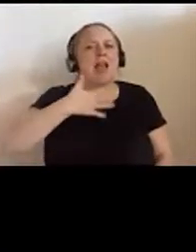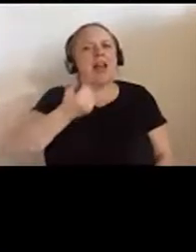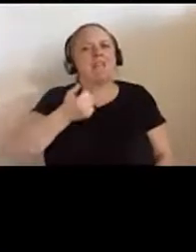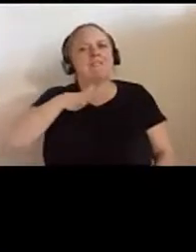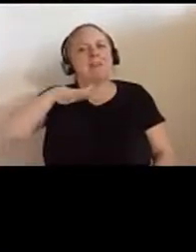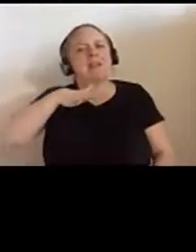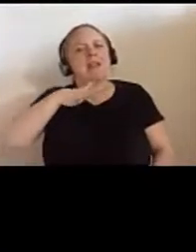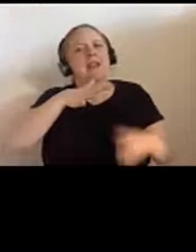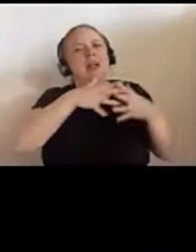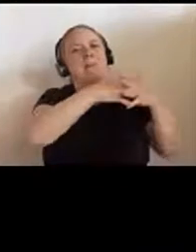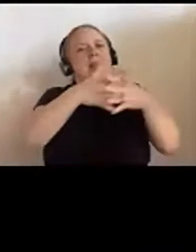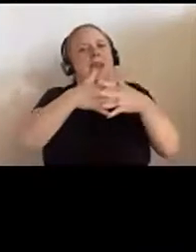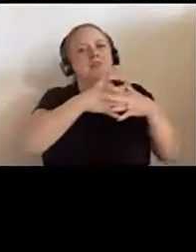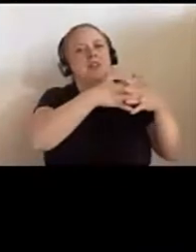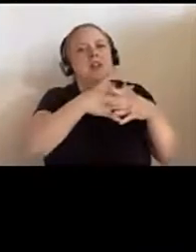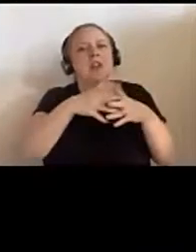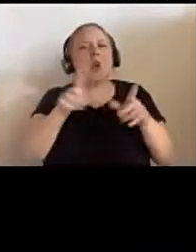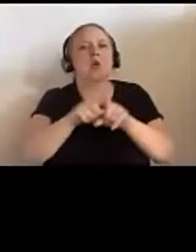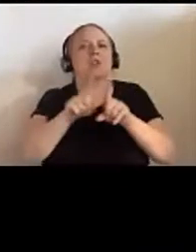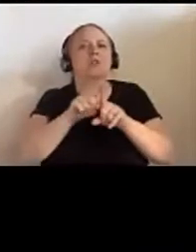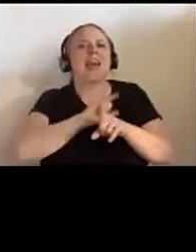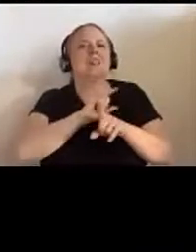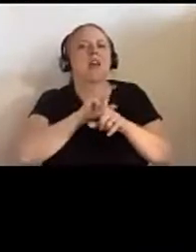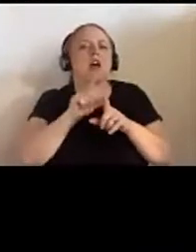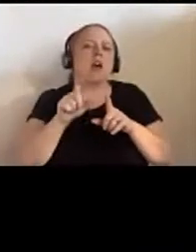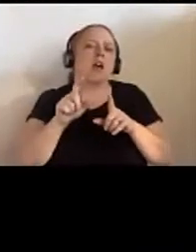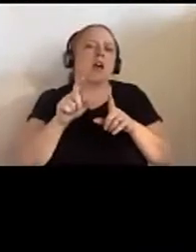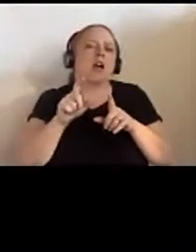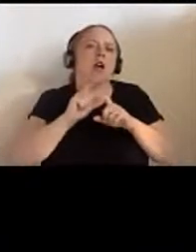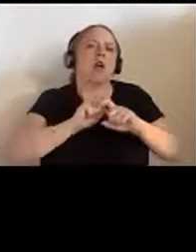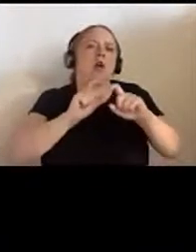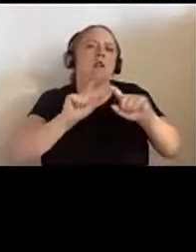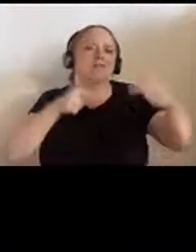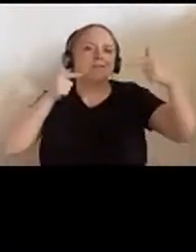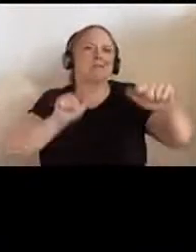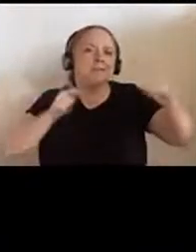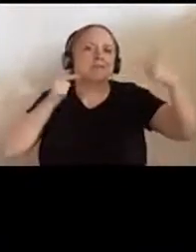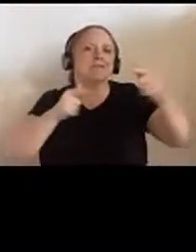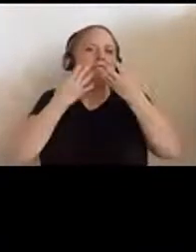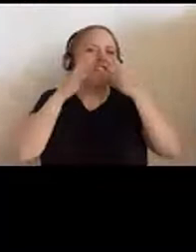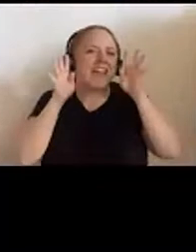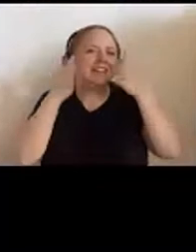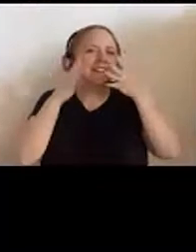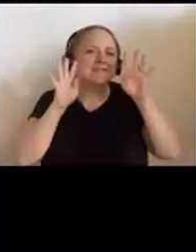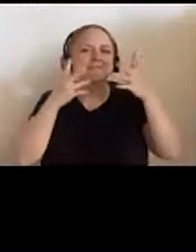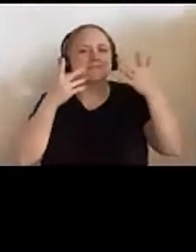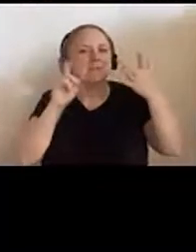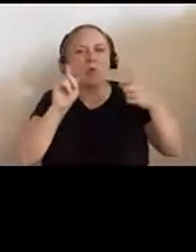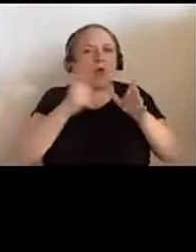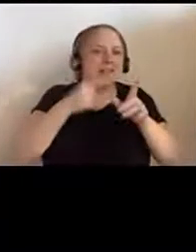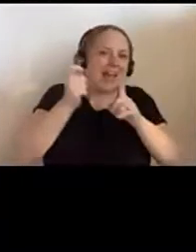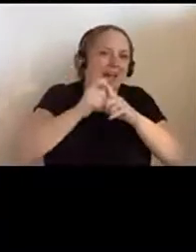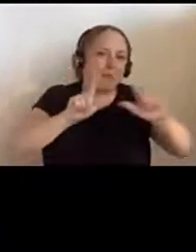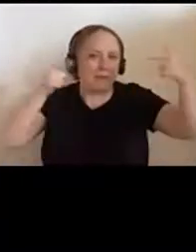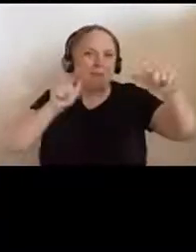Jamaica, in Canada, and we're constantly using Skype or FaceTime or WhatsApp video call to keep